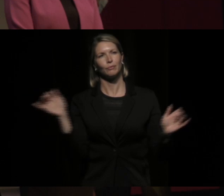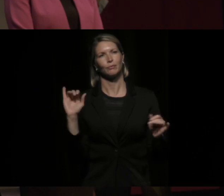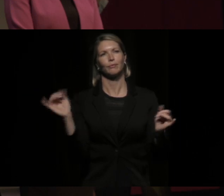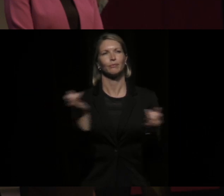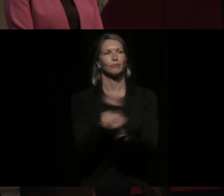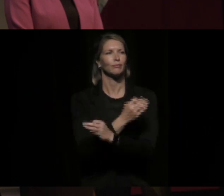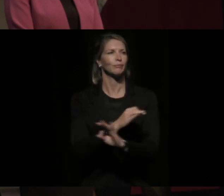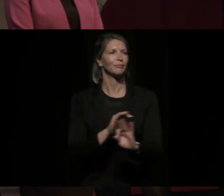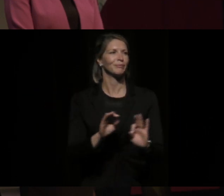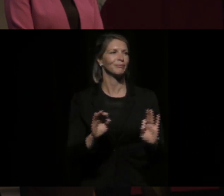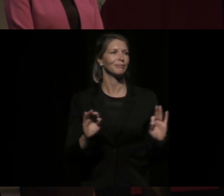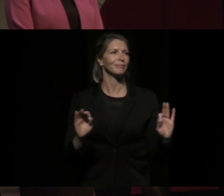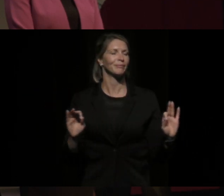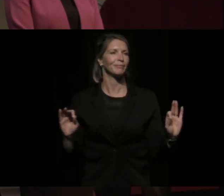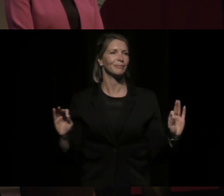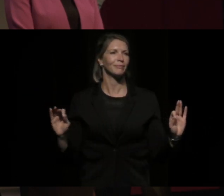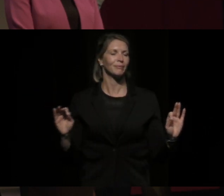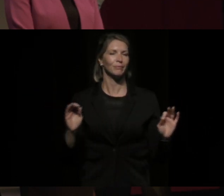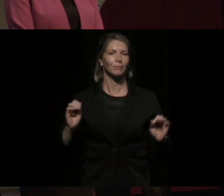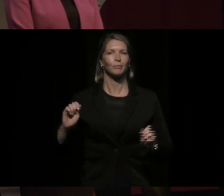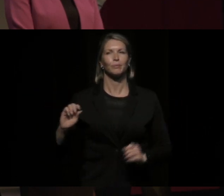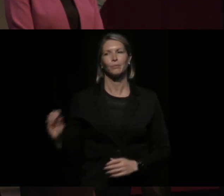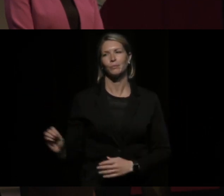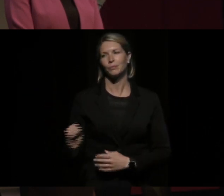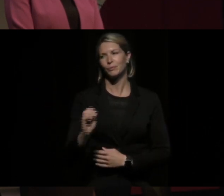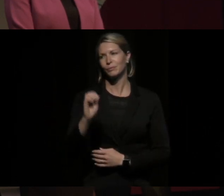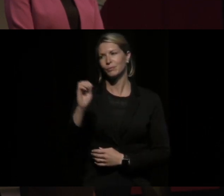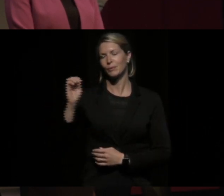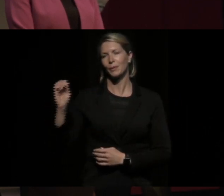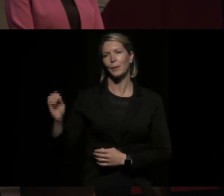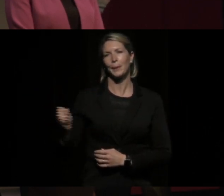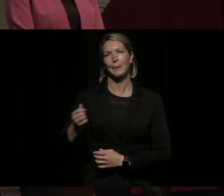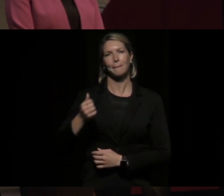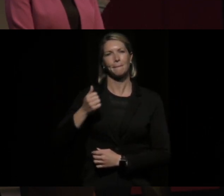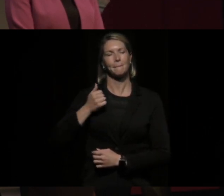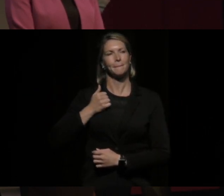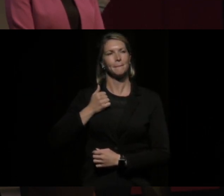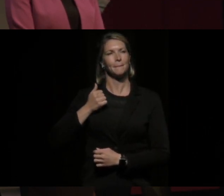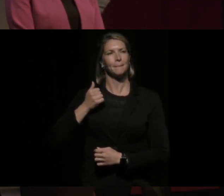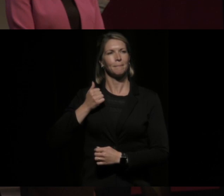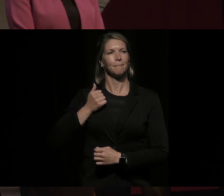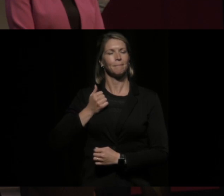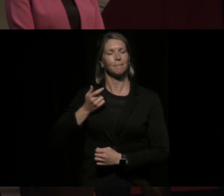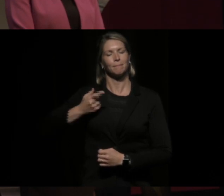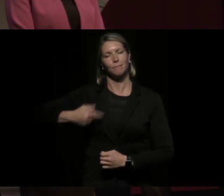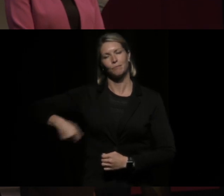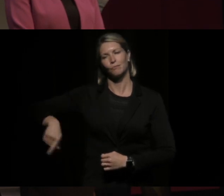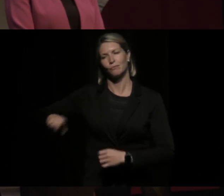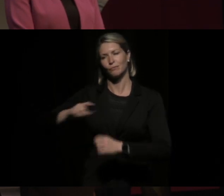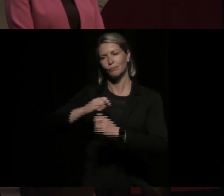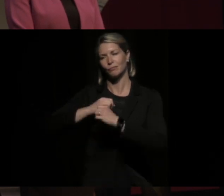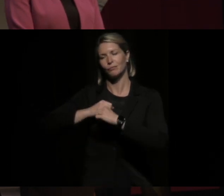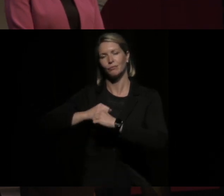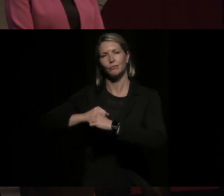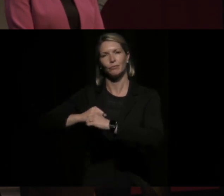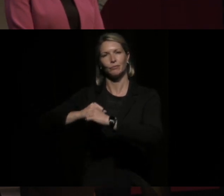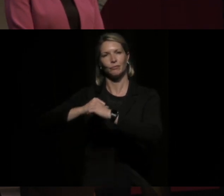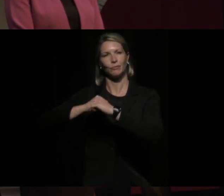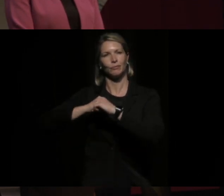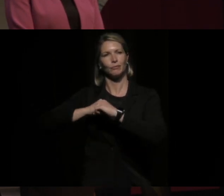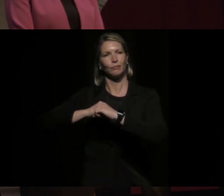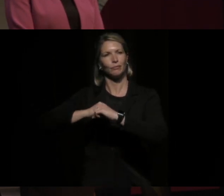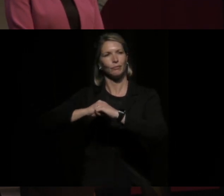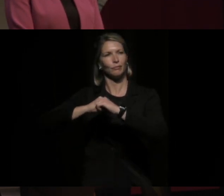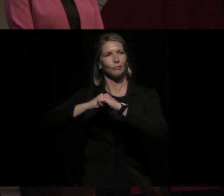glorious and free. O Canada, we stand